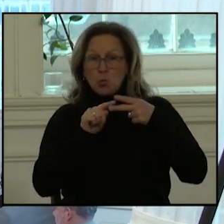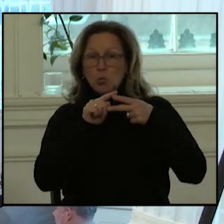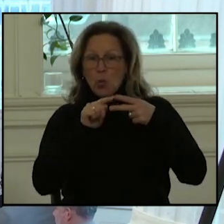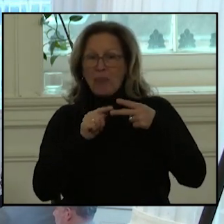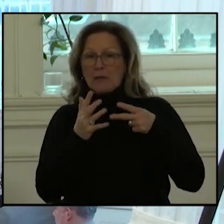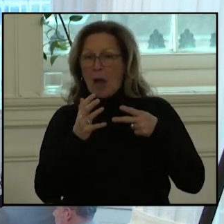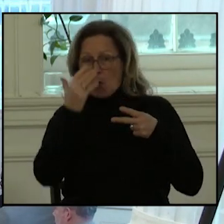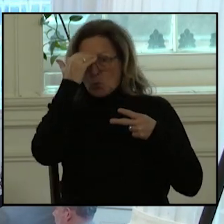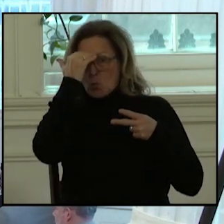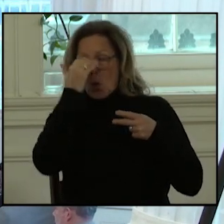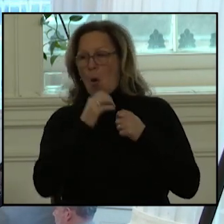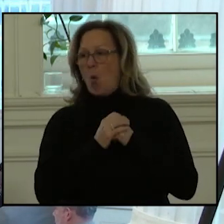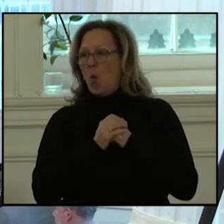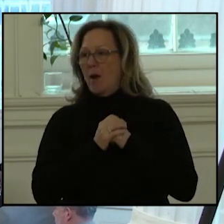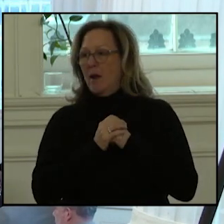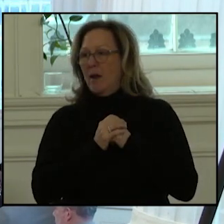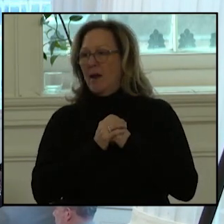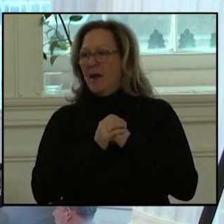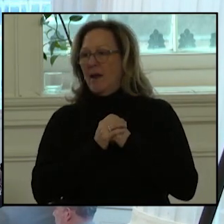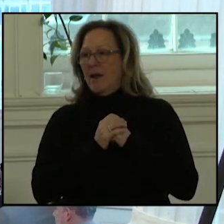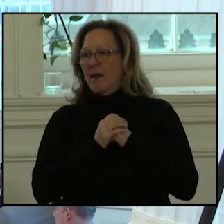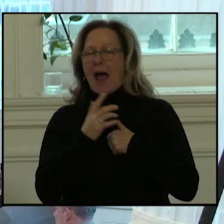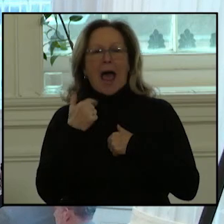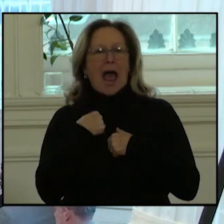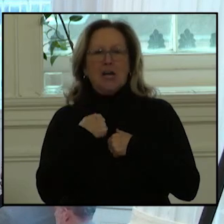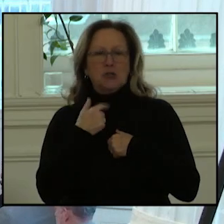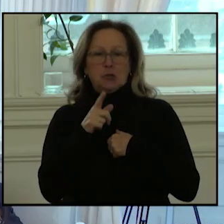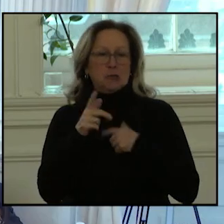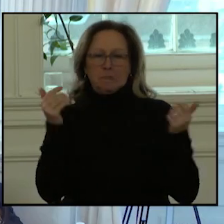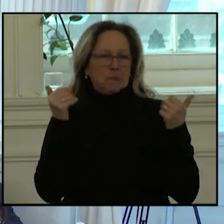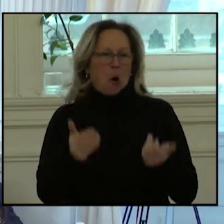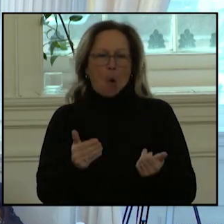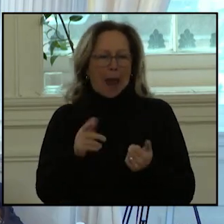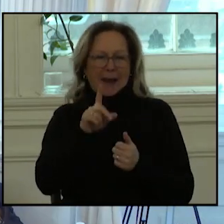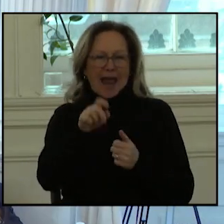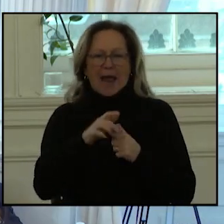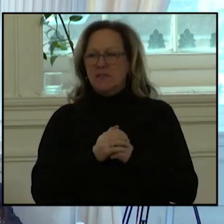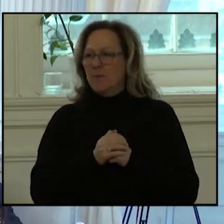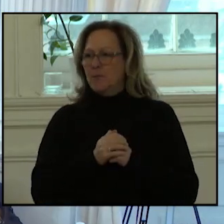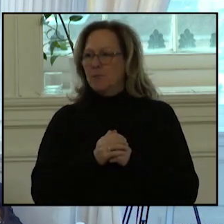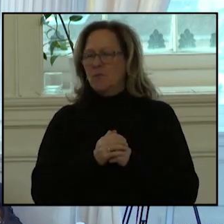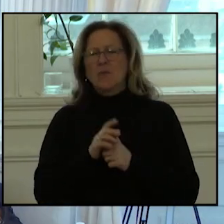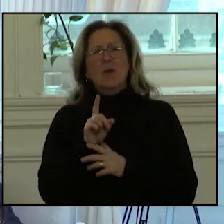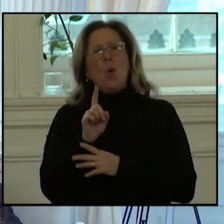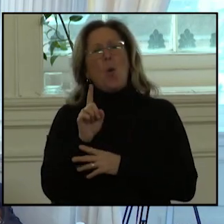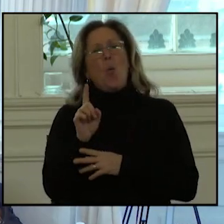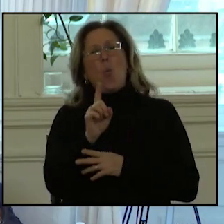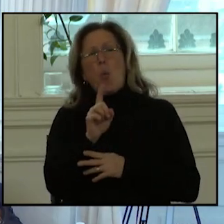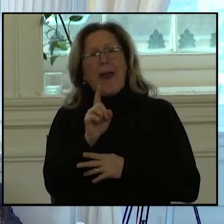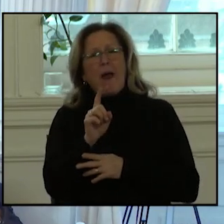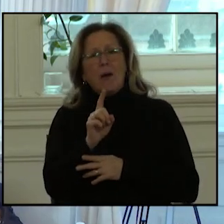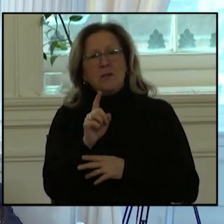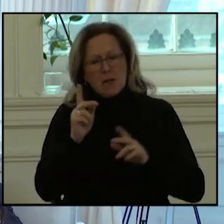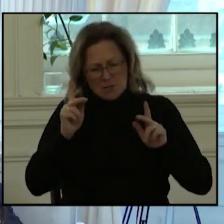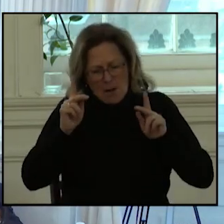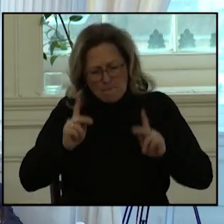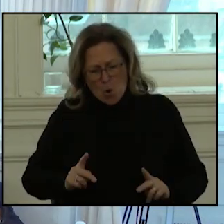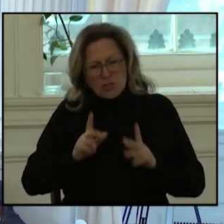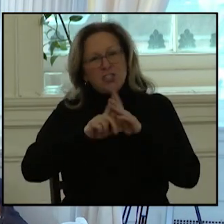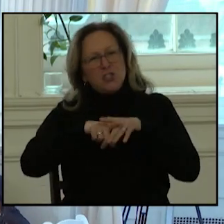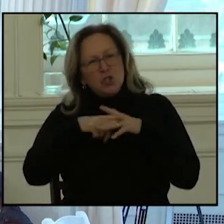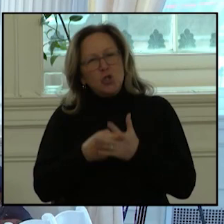I should stop saying two or one or whatever and just go ahead and ask the question, but where should one start in